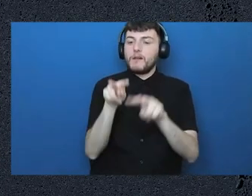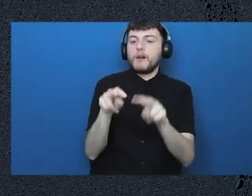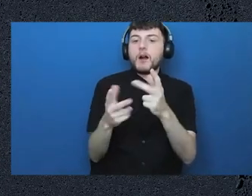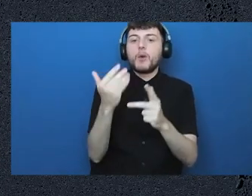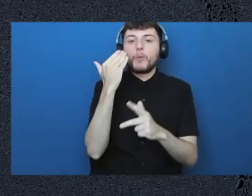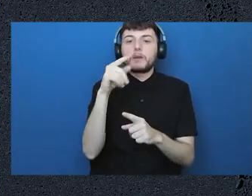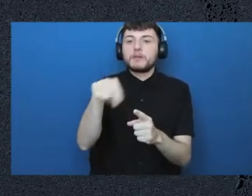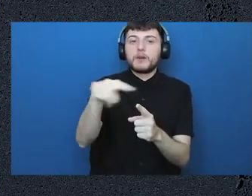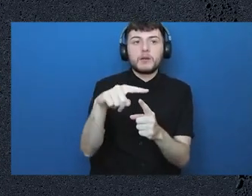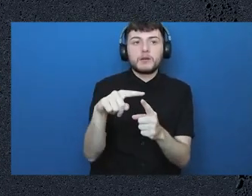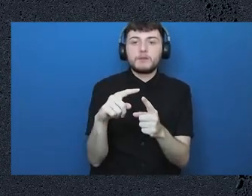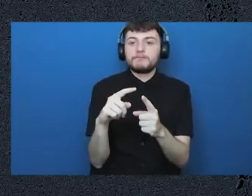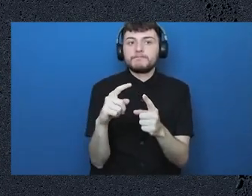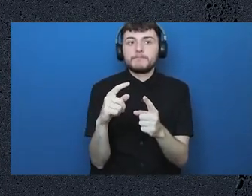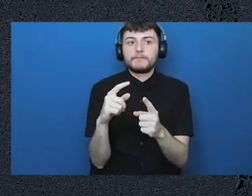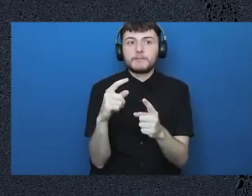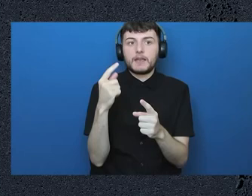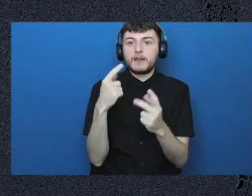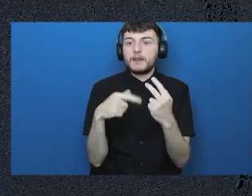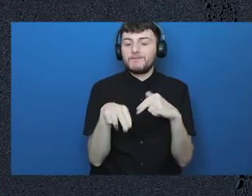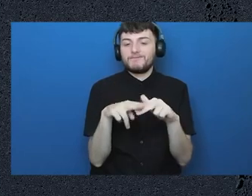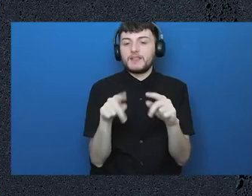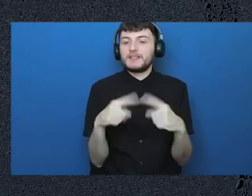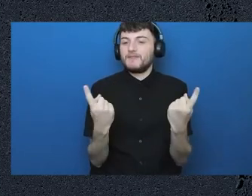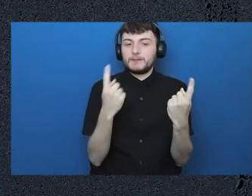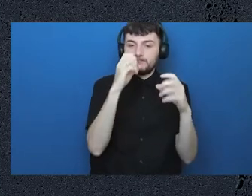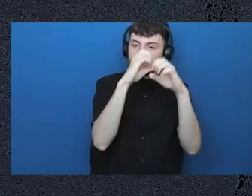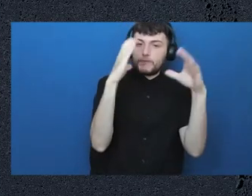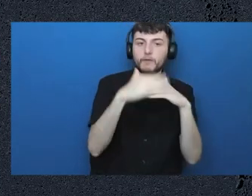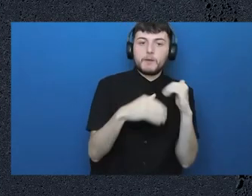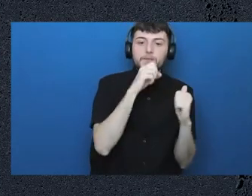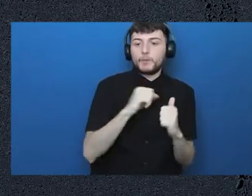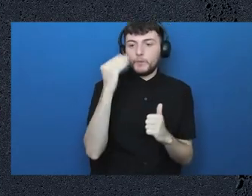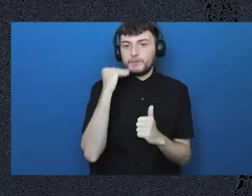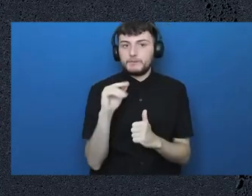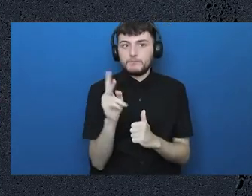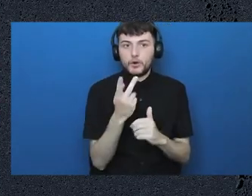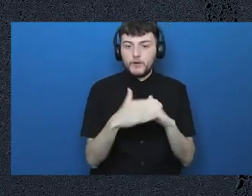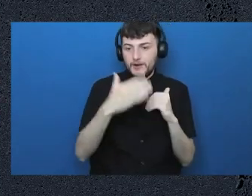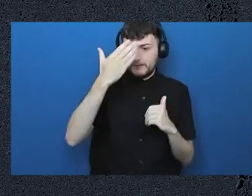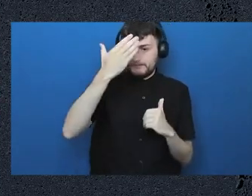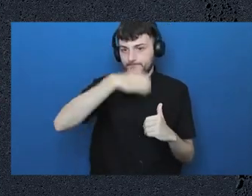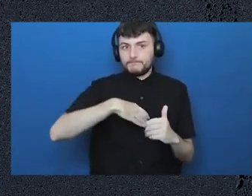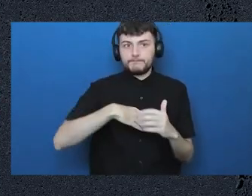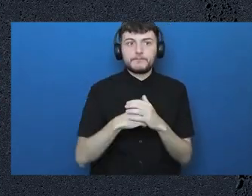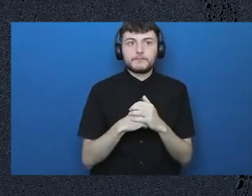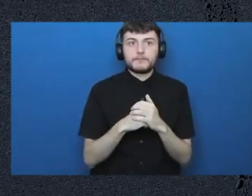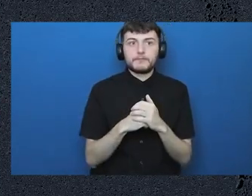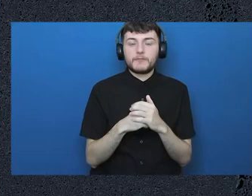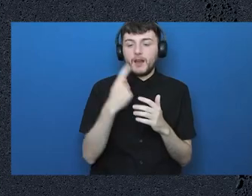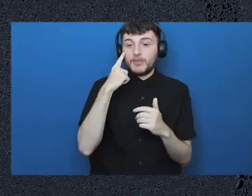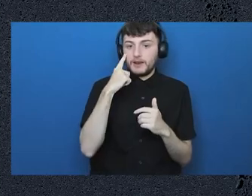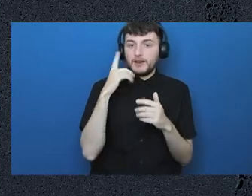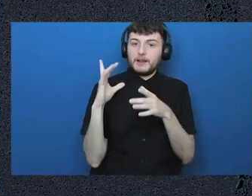harshly. We have different expectations for women than men in every way. I think it comes down to our primary attachment figure, like our mother, and we often have